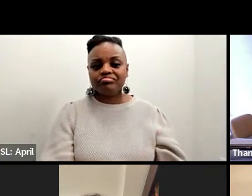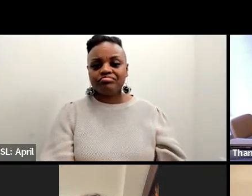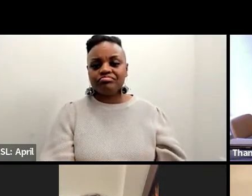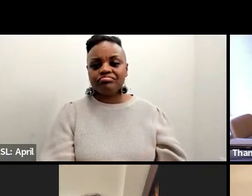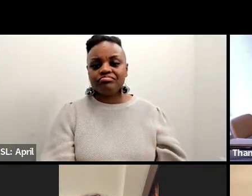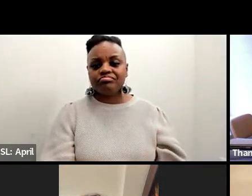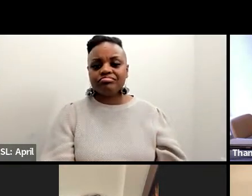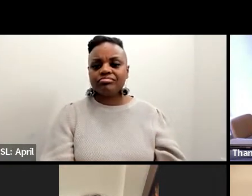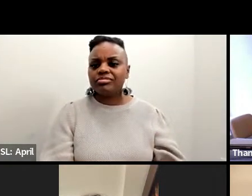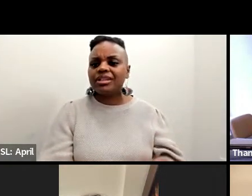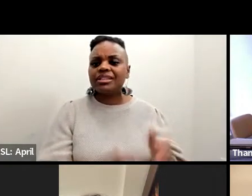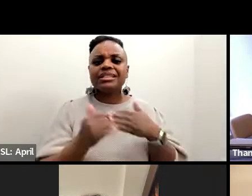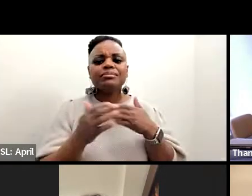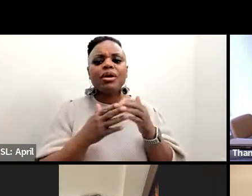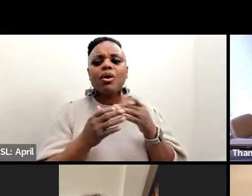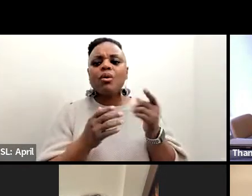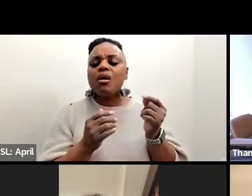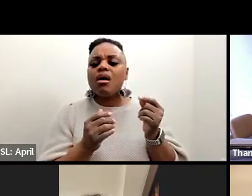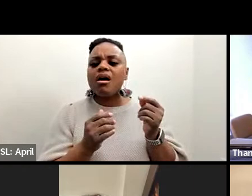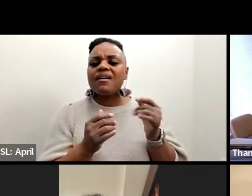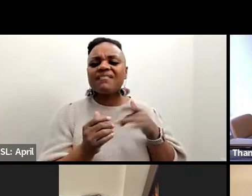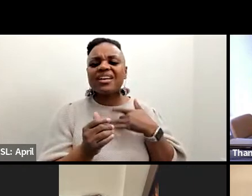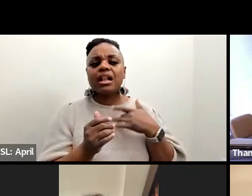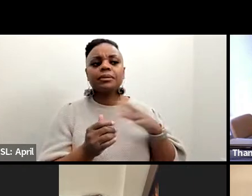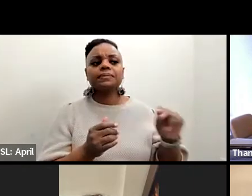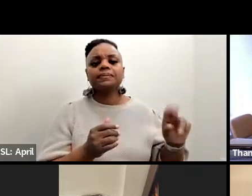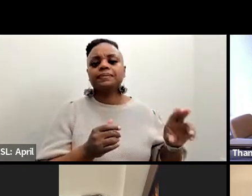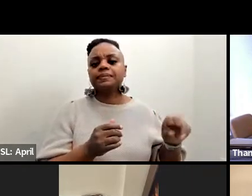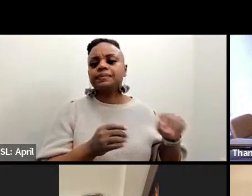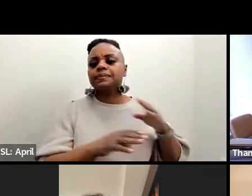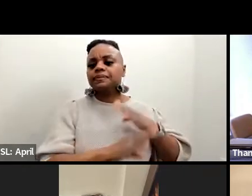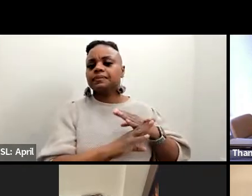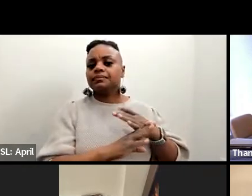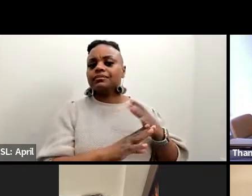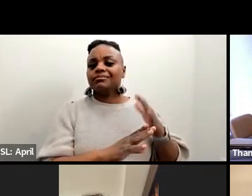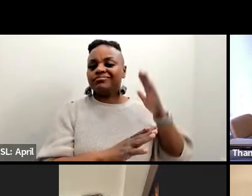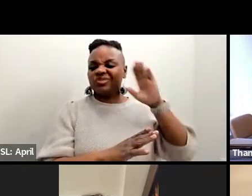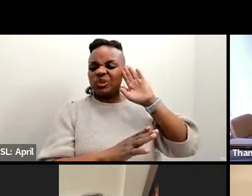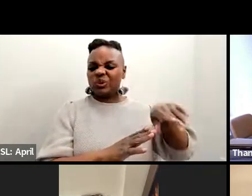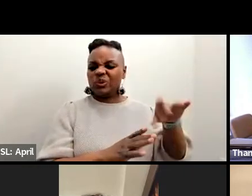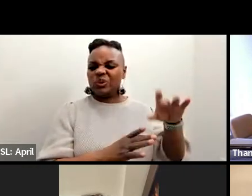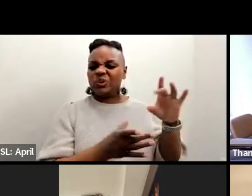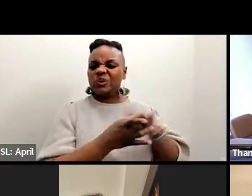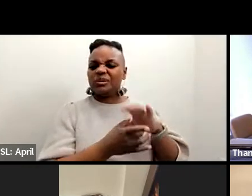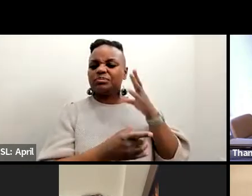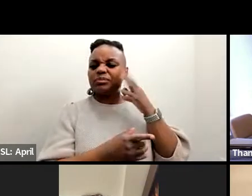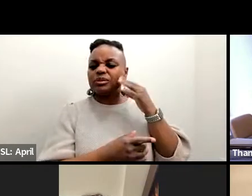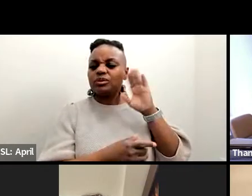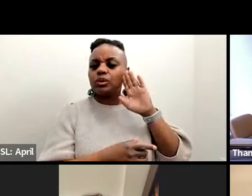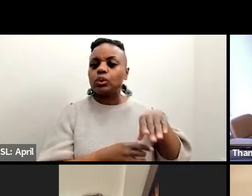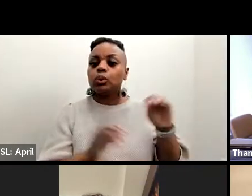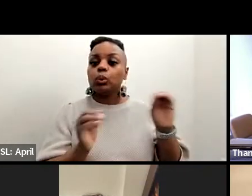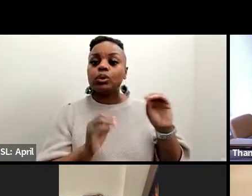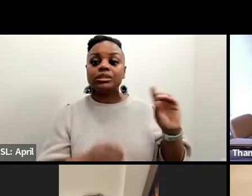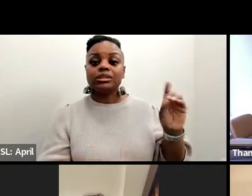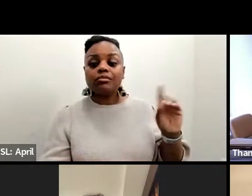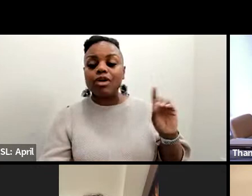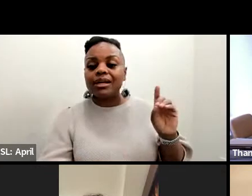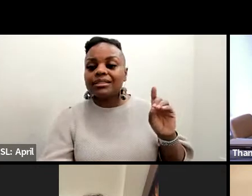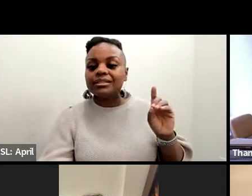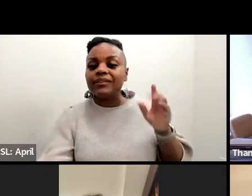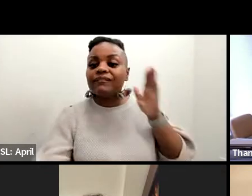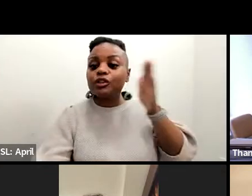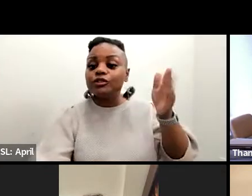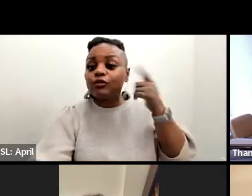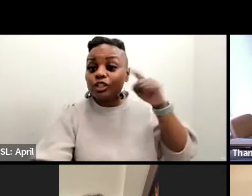acceptance from other parts of the opposition that there's no democratic future in Egypt without the Brotherhood, right? Depending on which election you look at, between